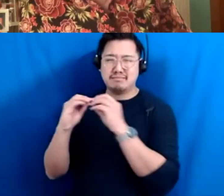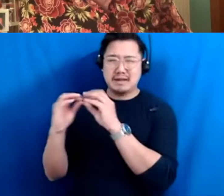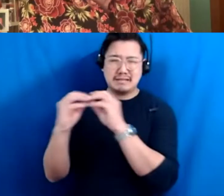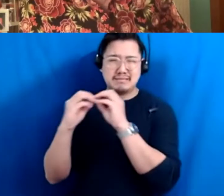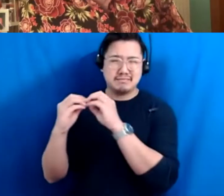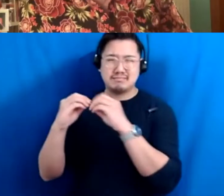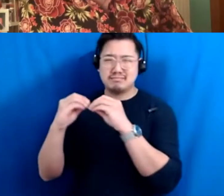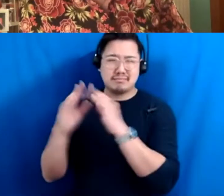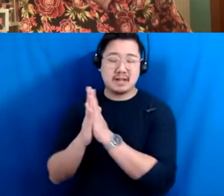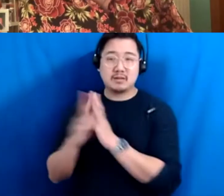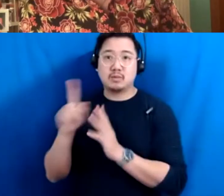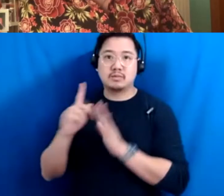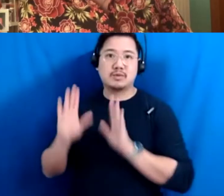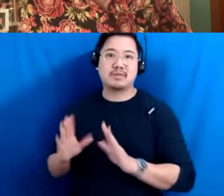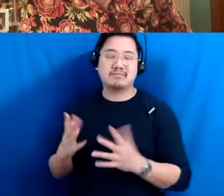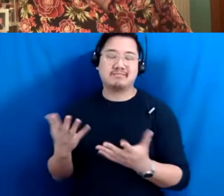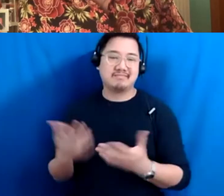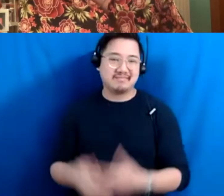great.